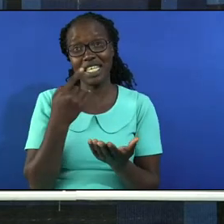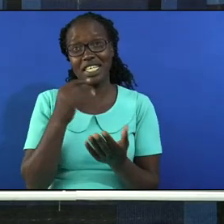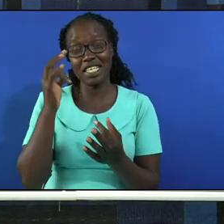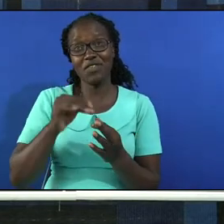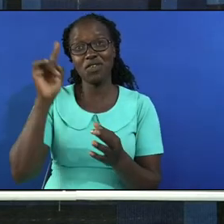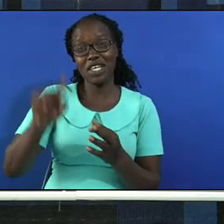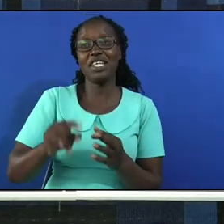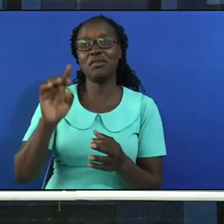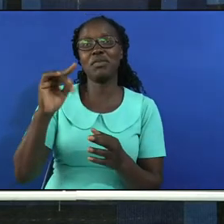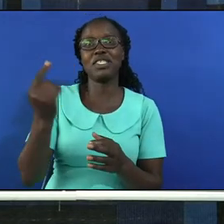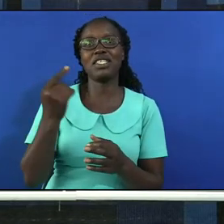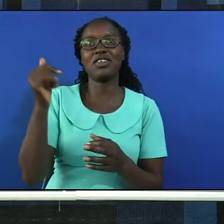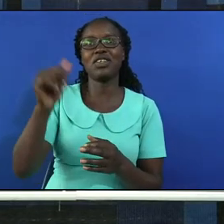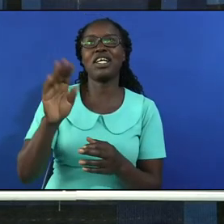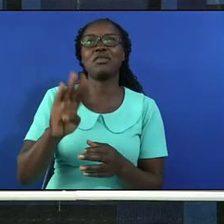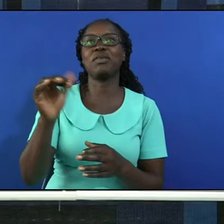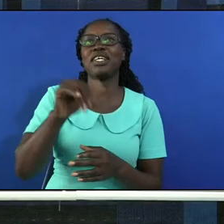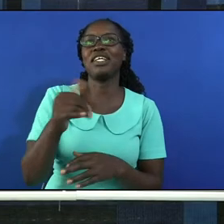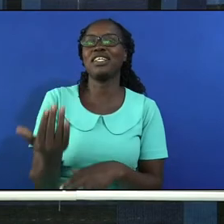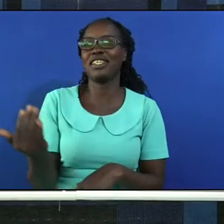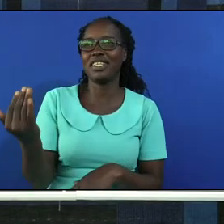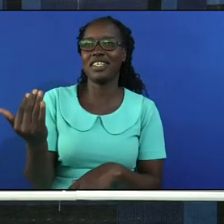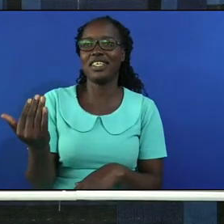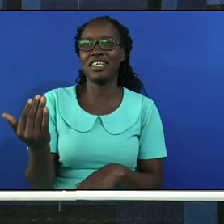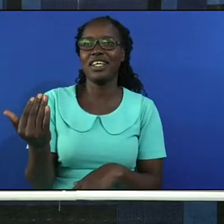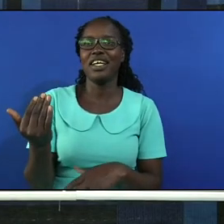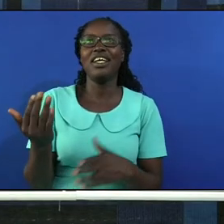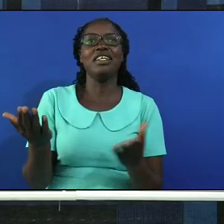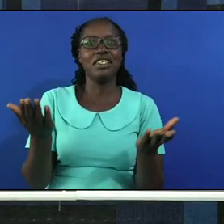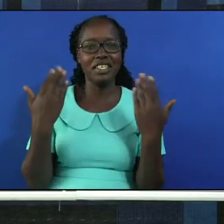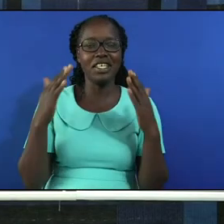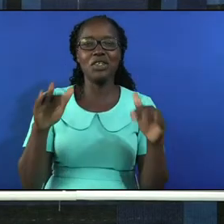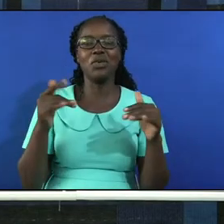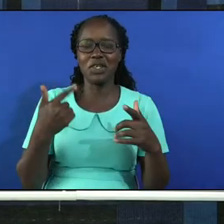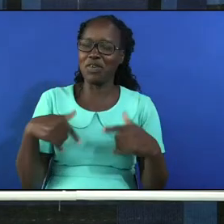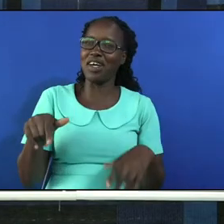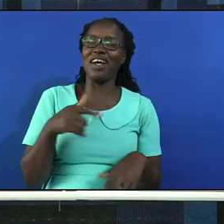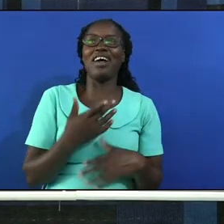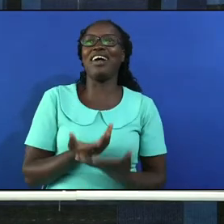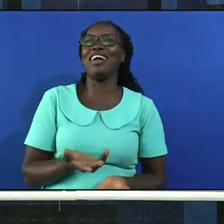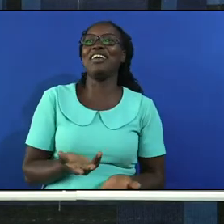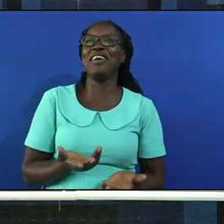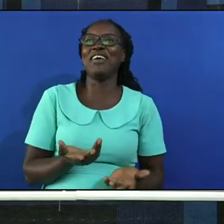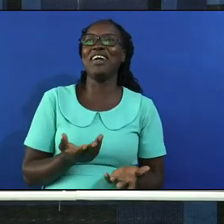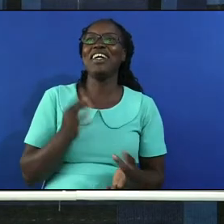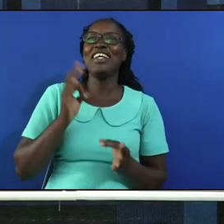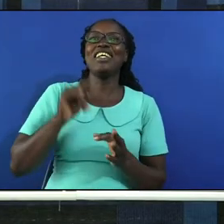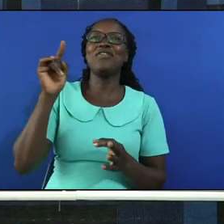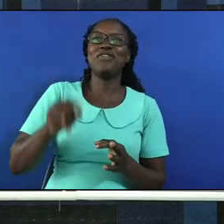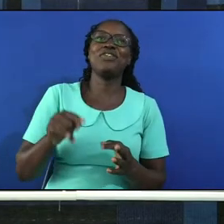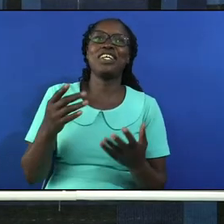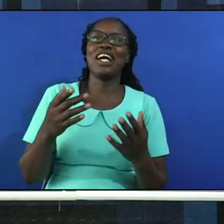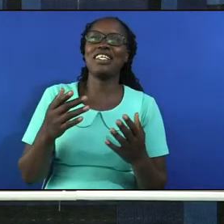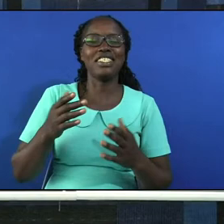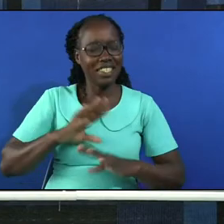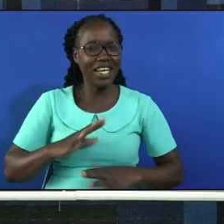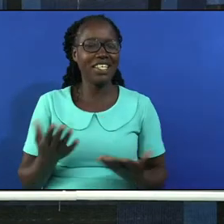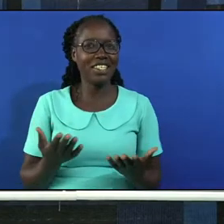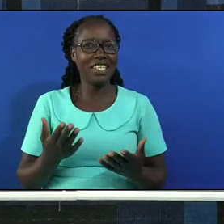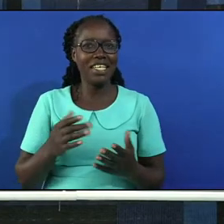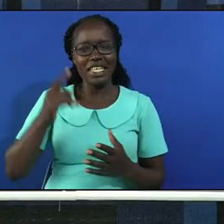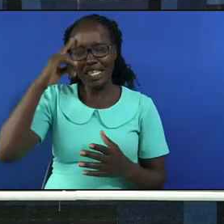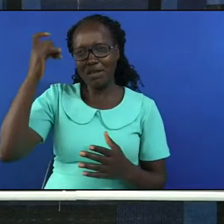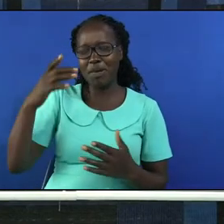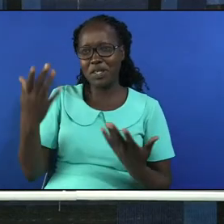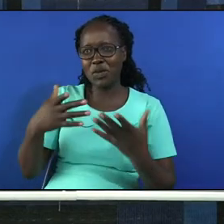can't be single, even eternity waits to boy. You can't make it. If you cannot handle being single, can you